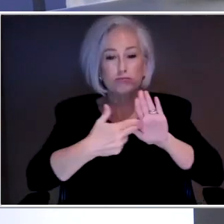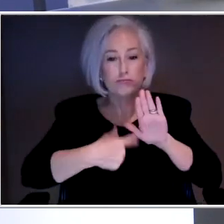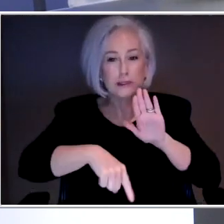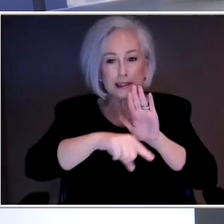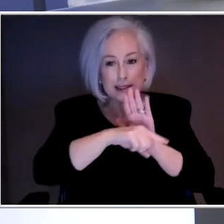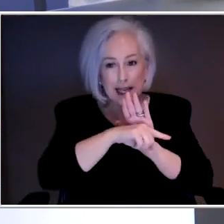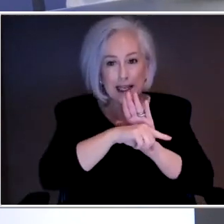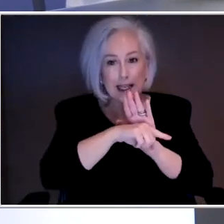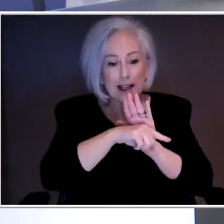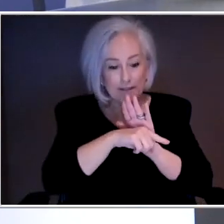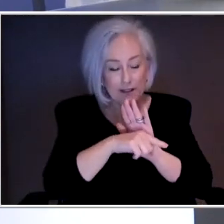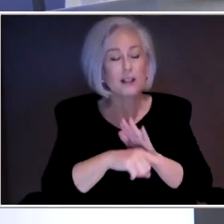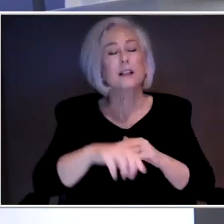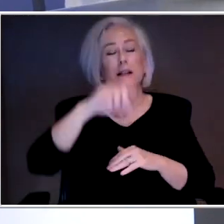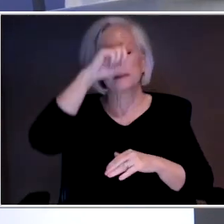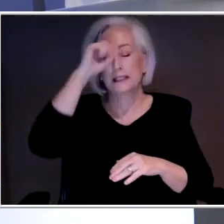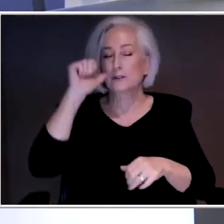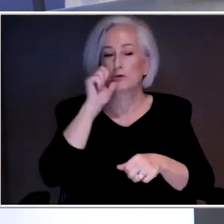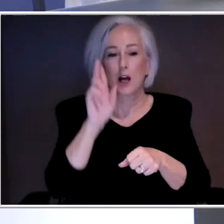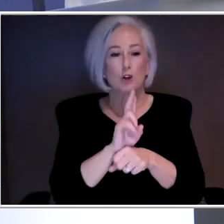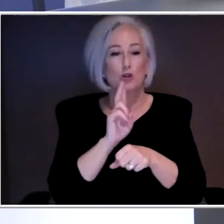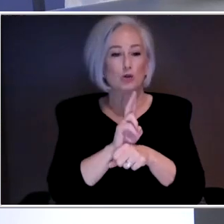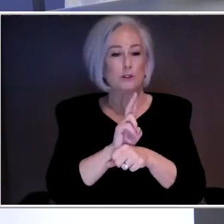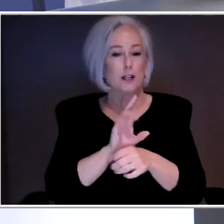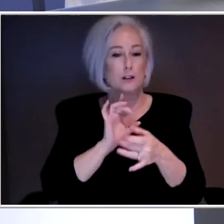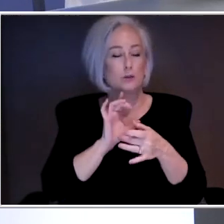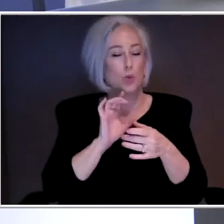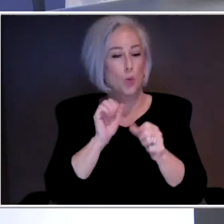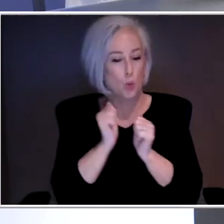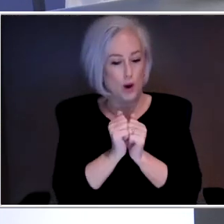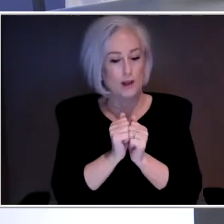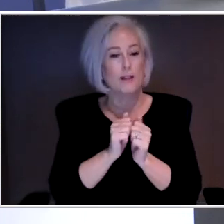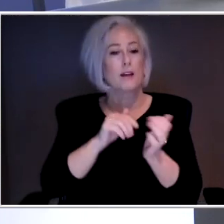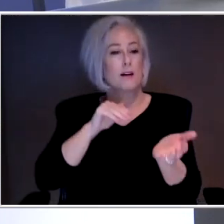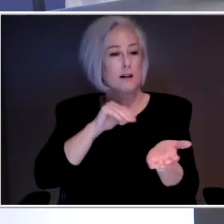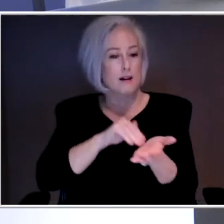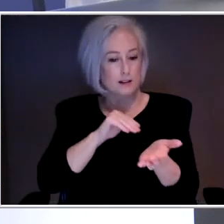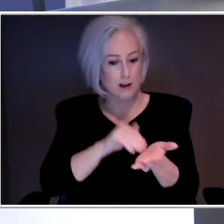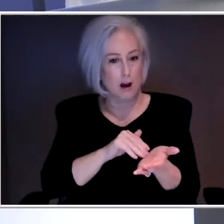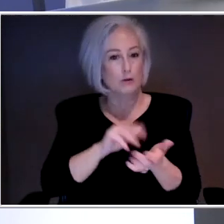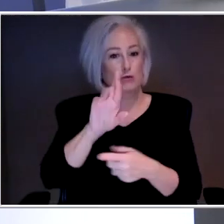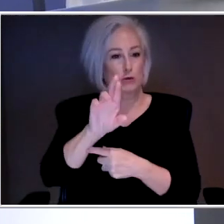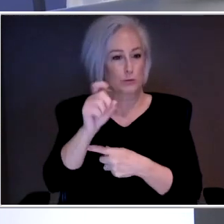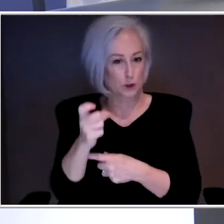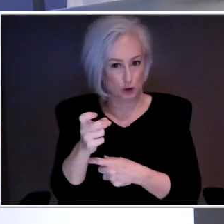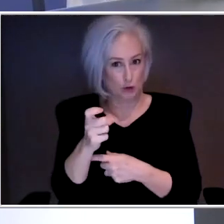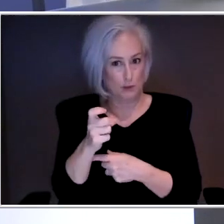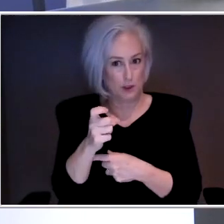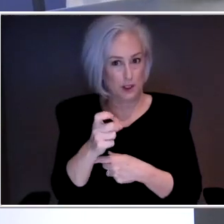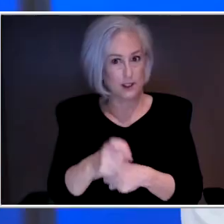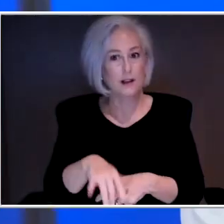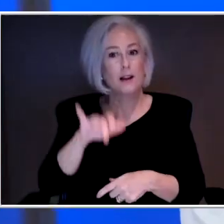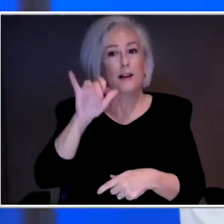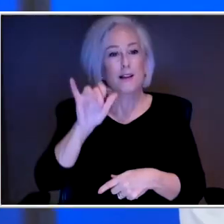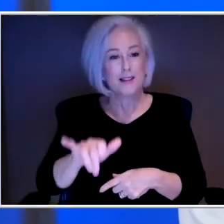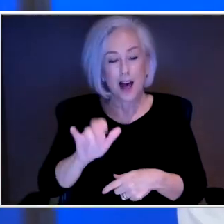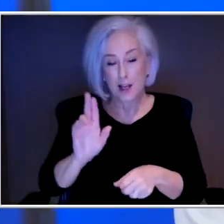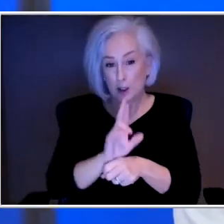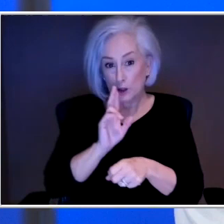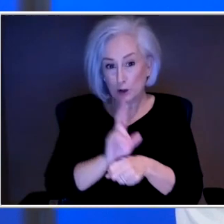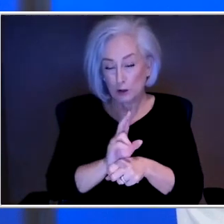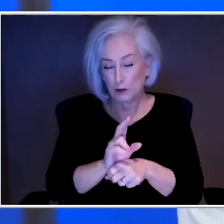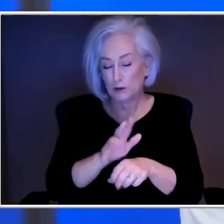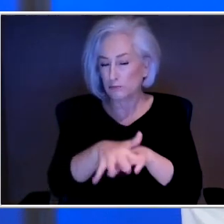doctor's prescription in the right way, does that stigma and that push and pull slow down the research? It definitely did. So I